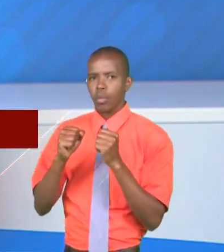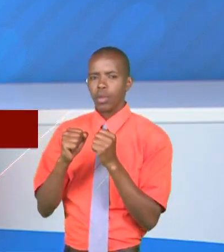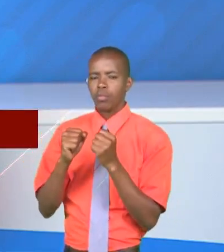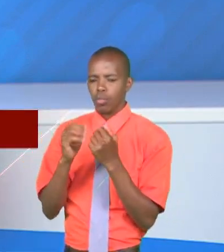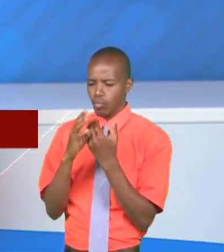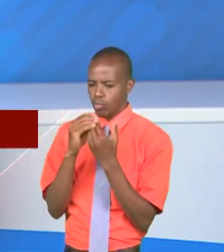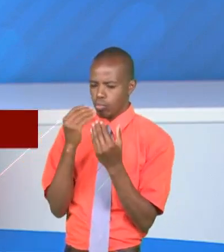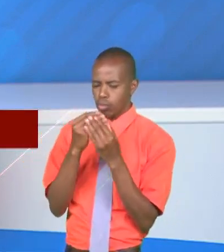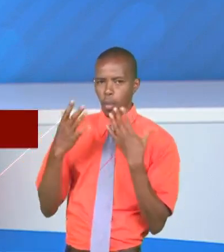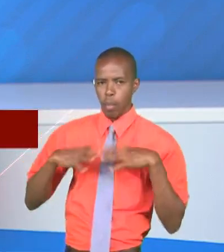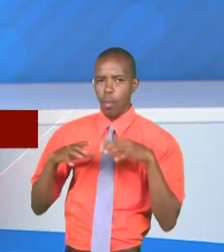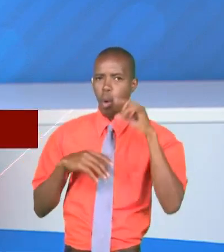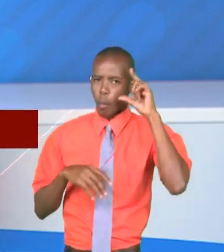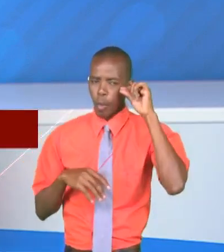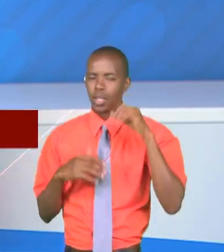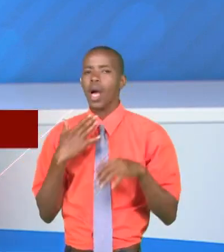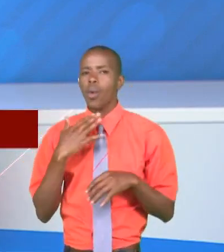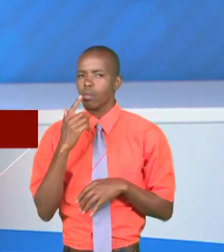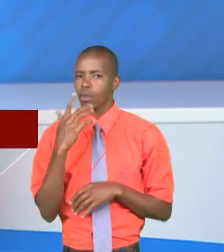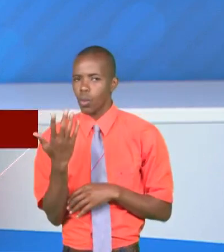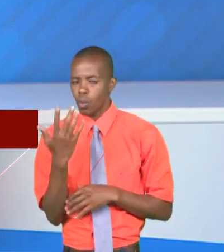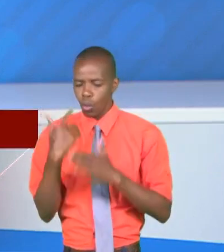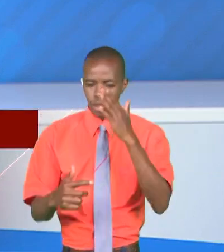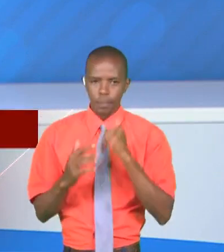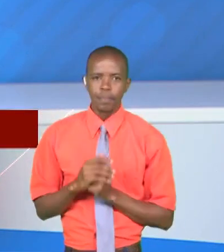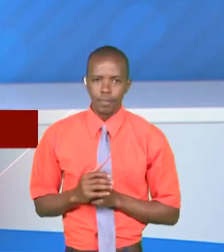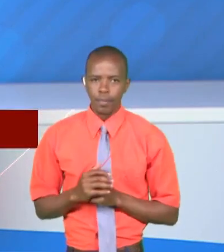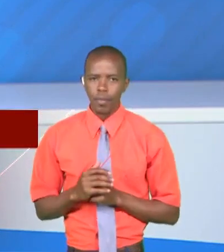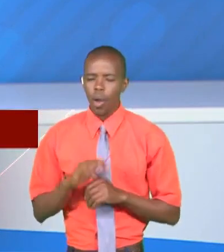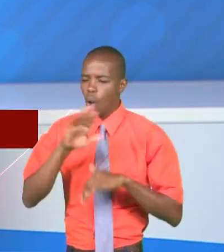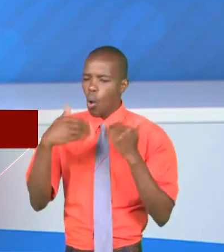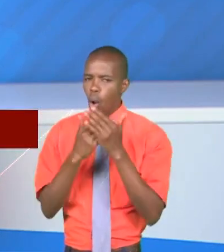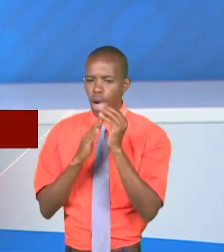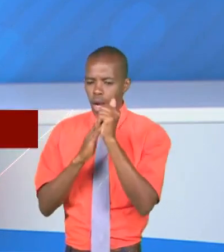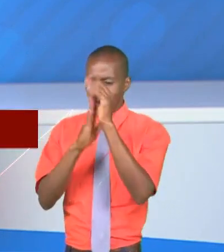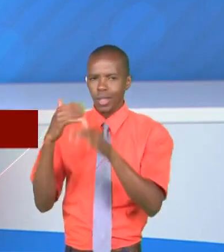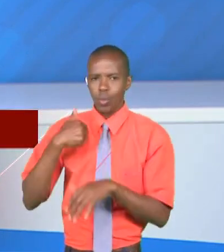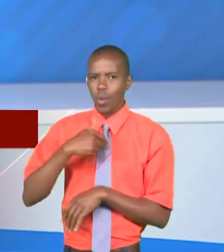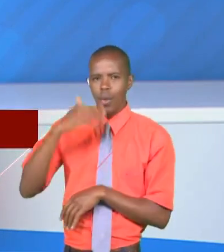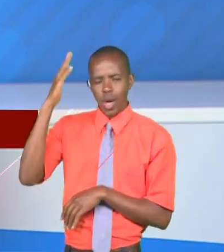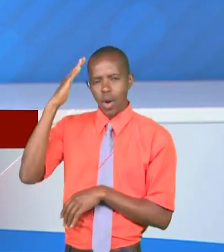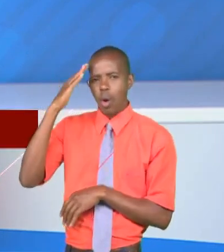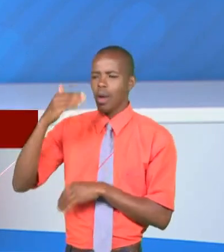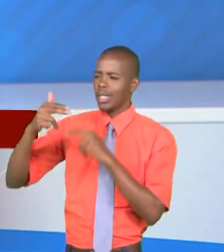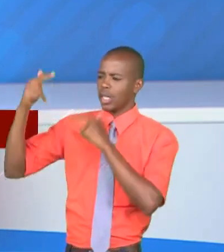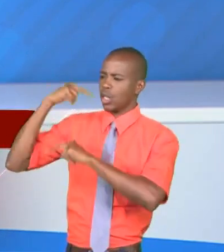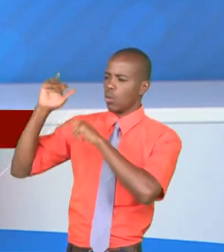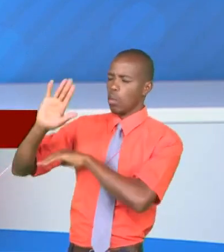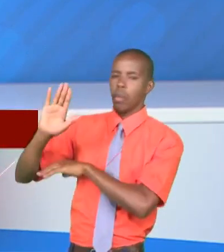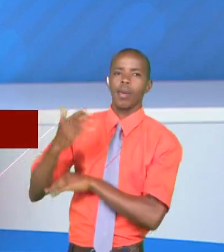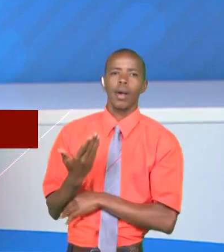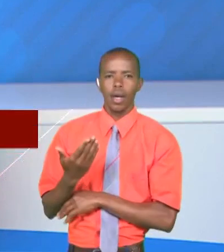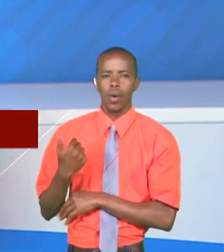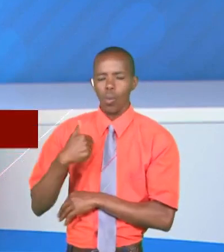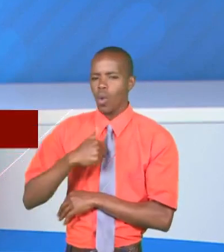what I'm saying, one thing I want to mention here is that all these leaders, we know their records. They have records. We